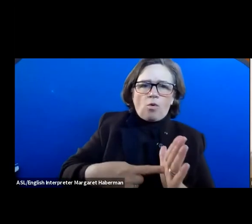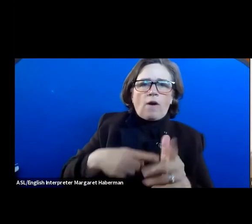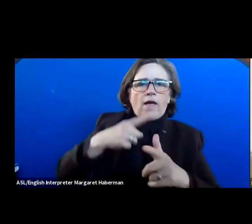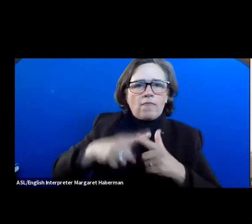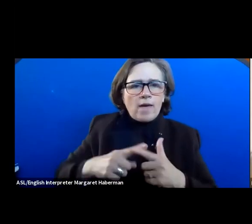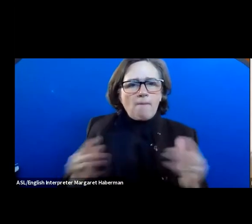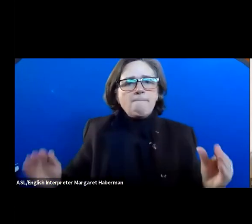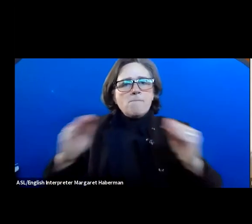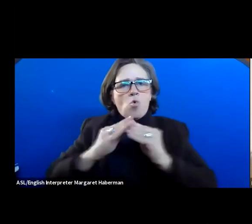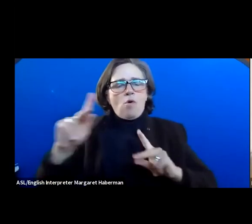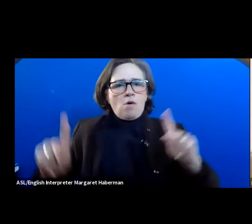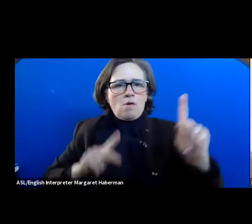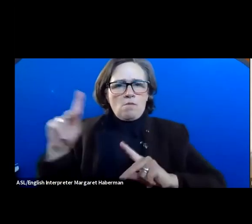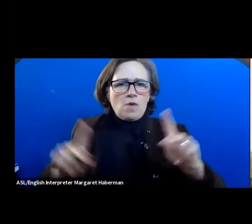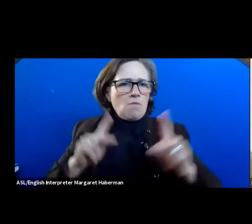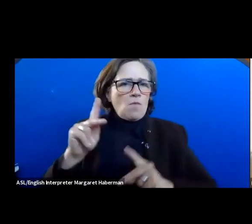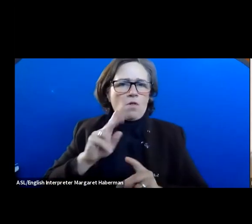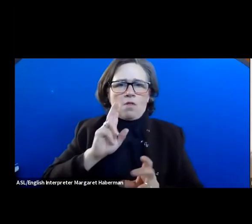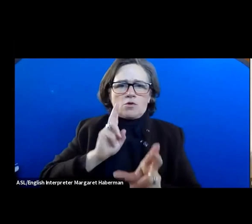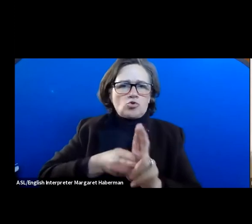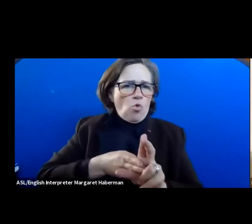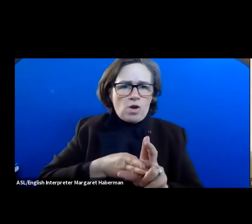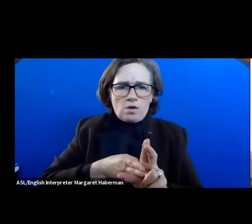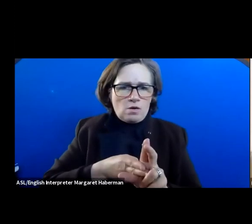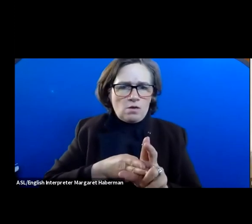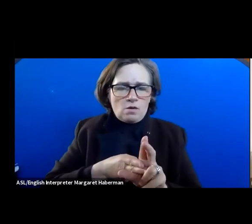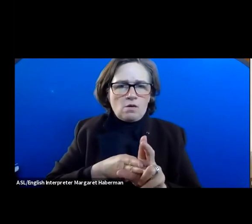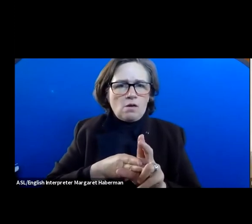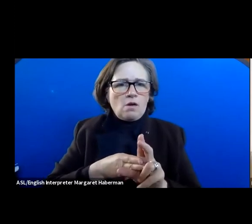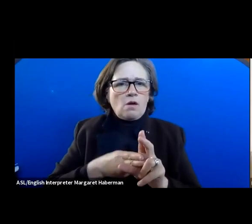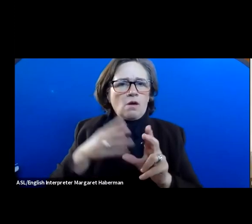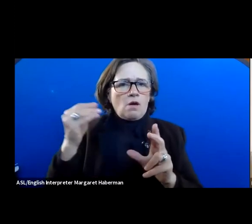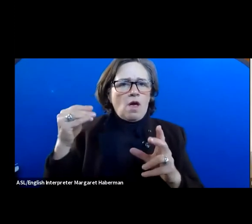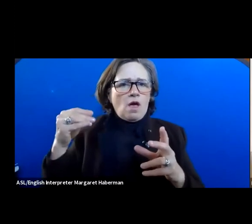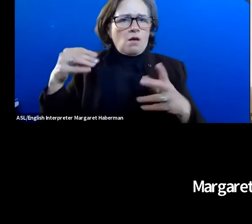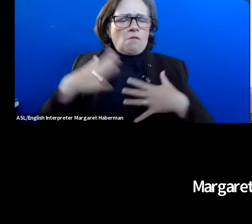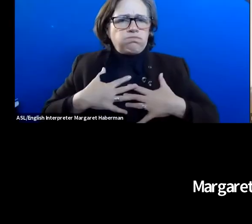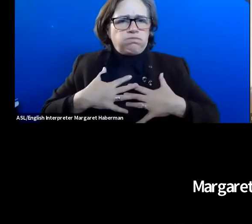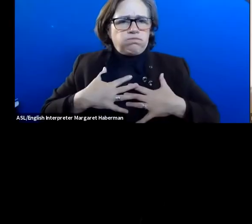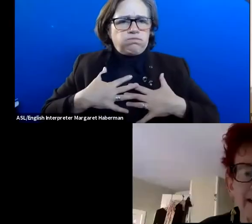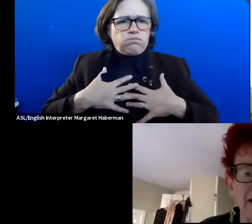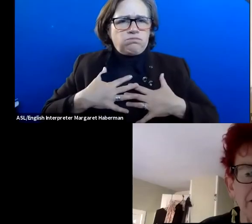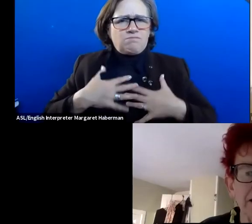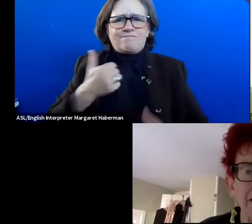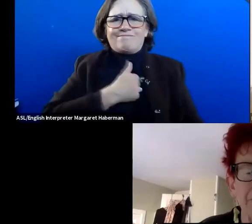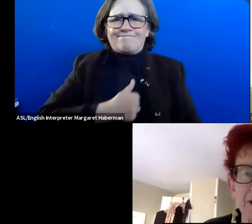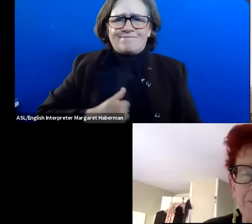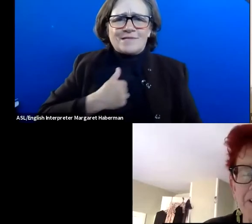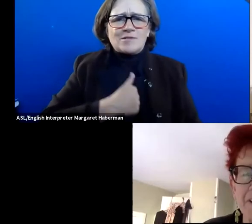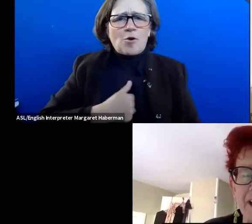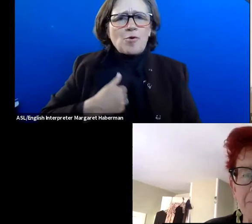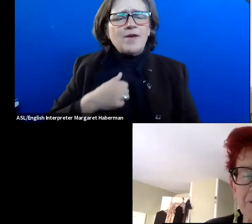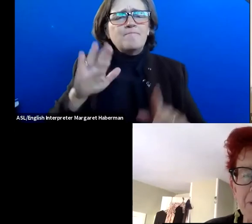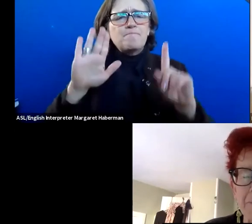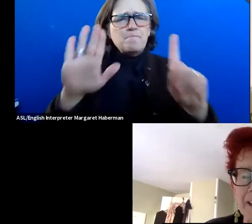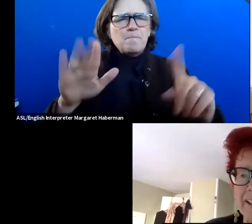more white people I can hear the translation. Hello, could we